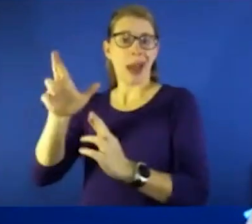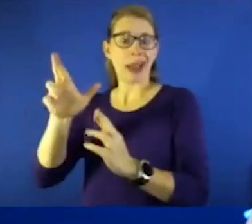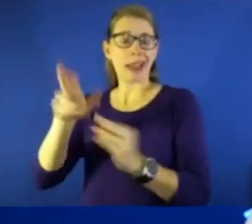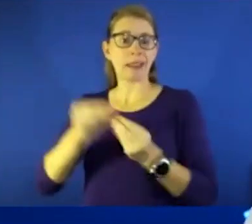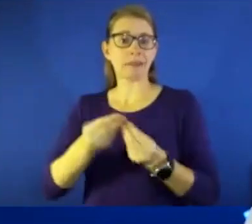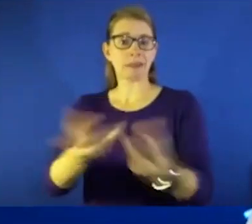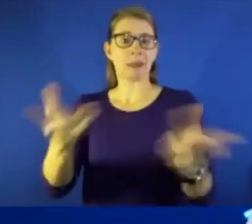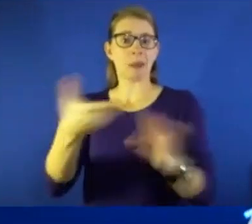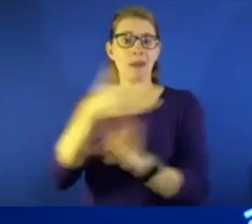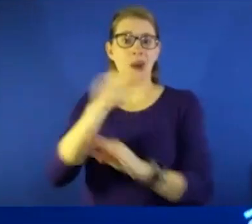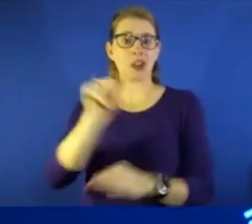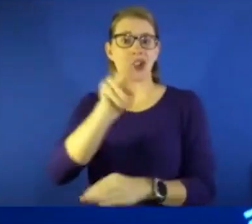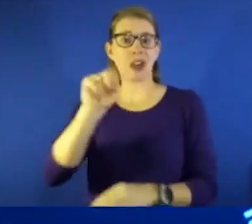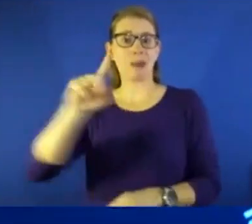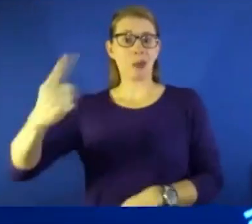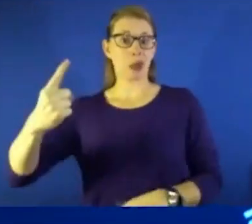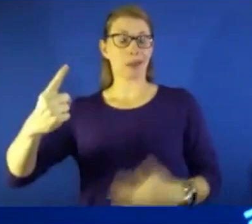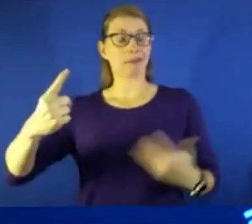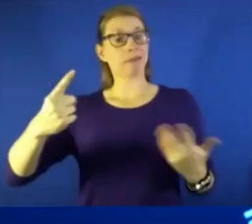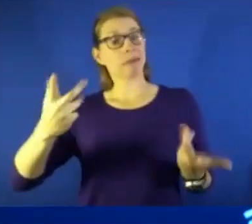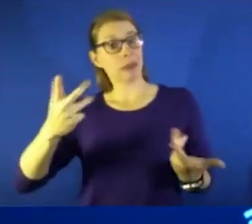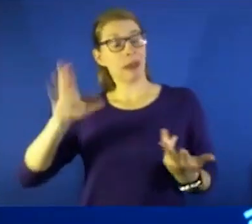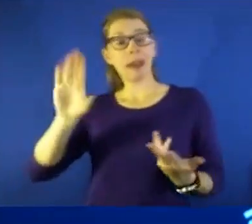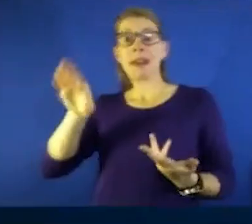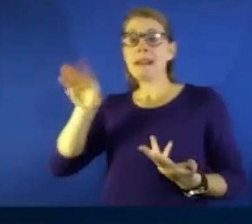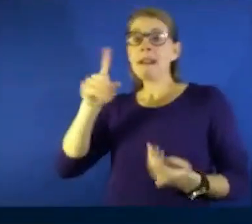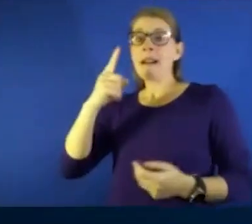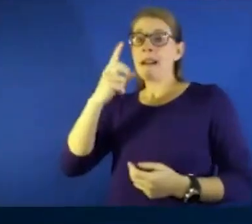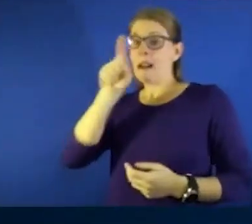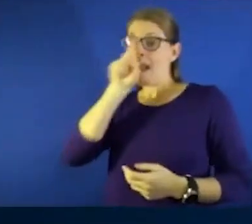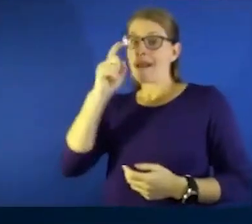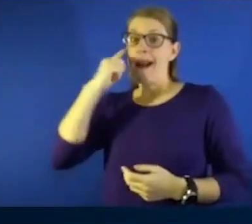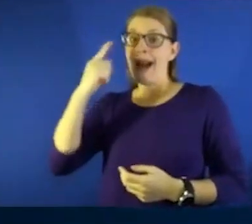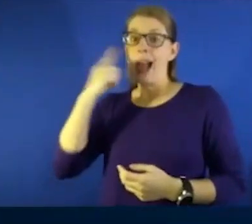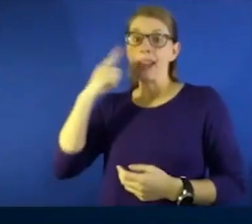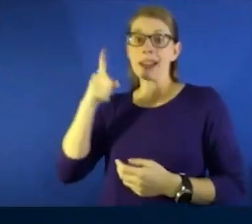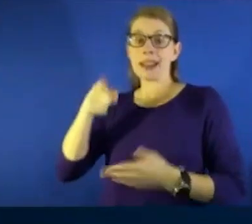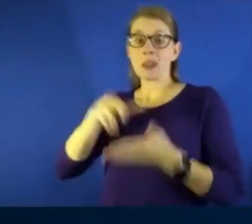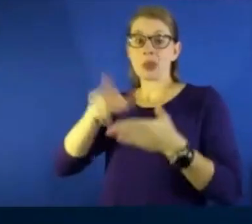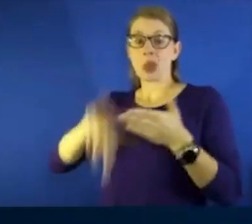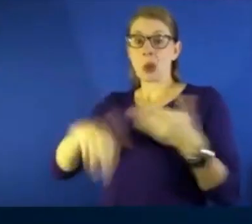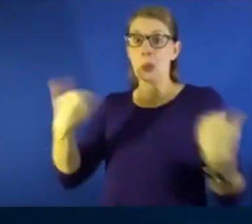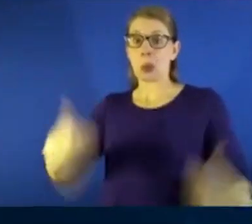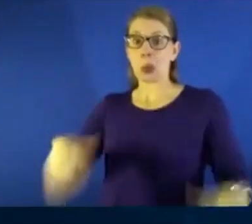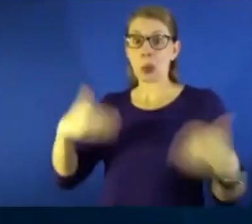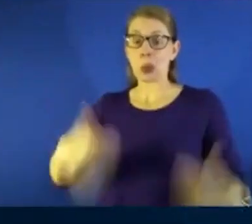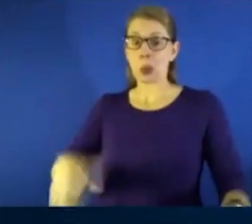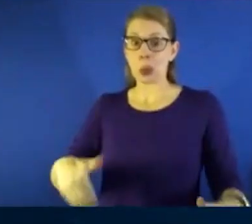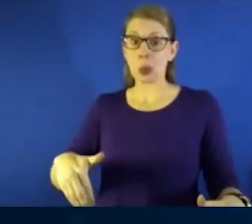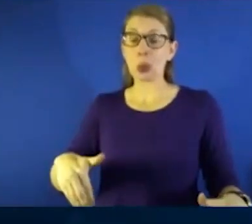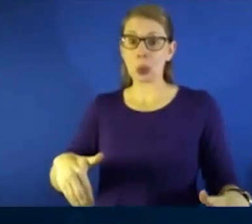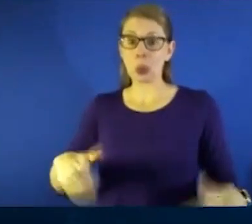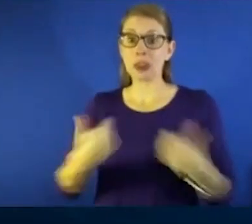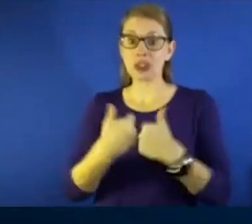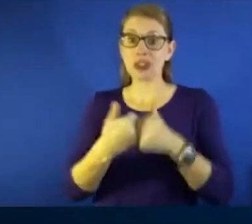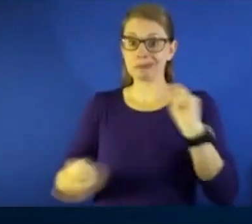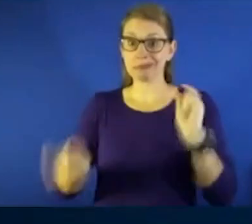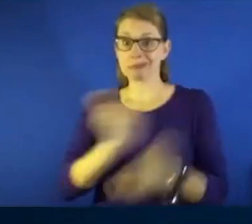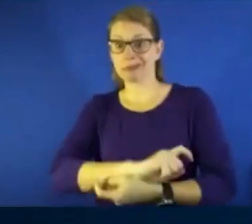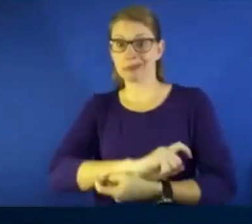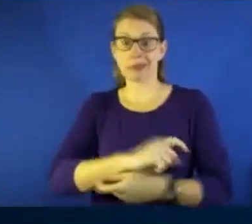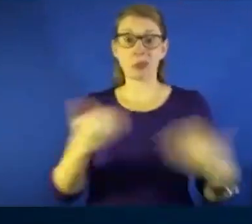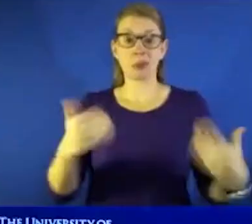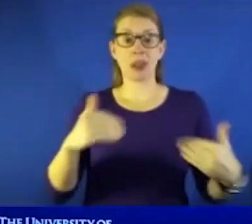1st. Hawkeye, I think this result that's a game changer in terms of the seriousness of COVID-19.